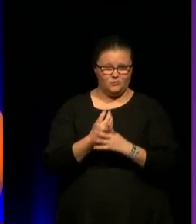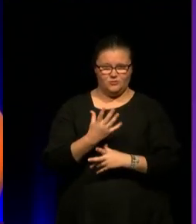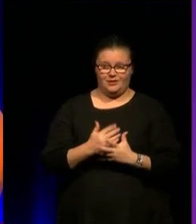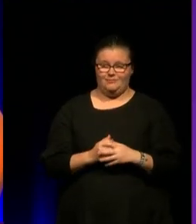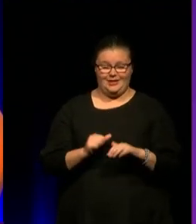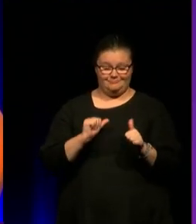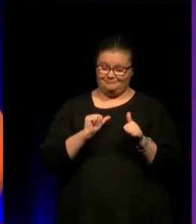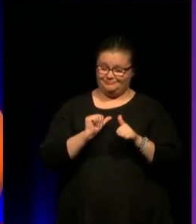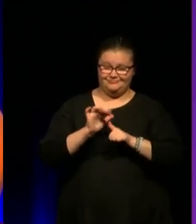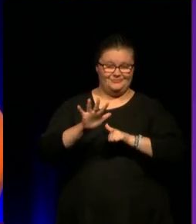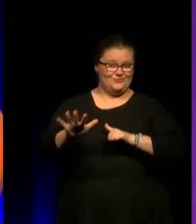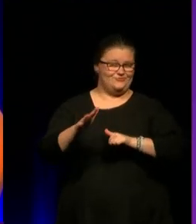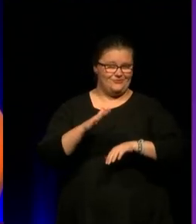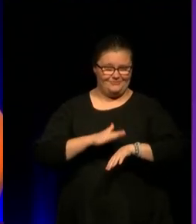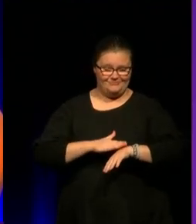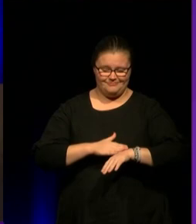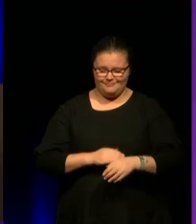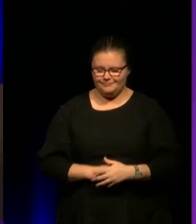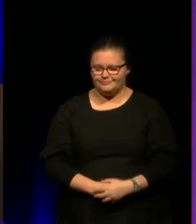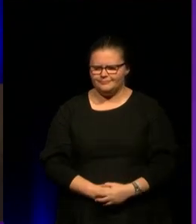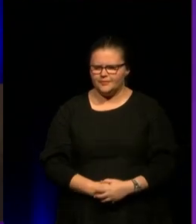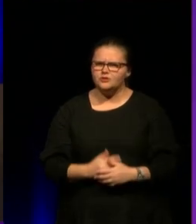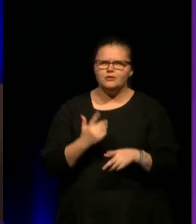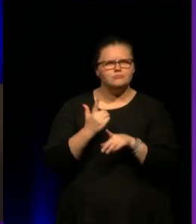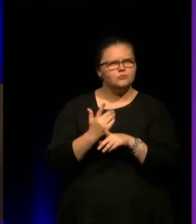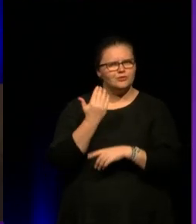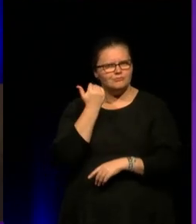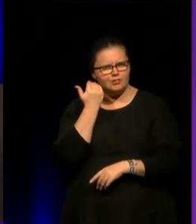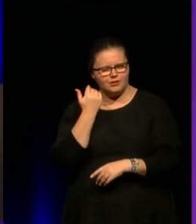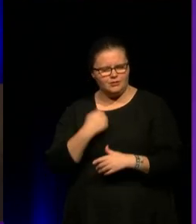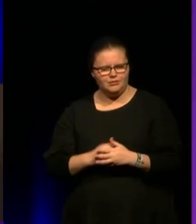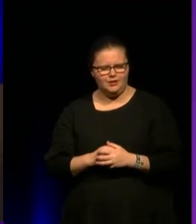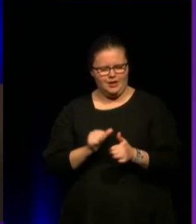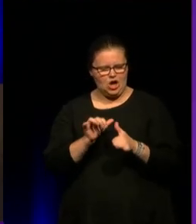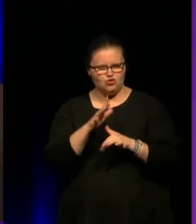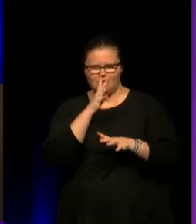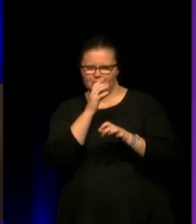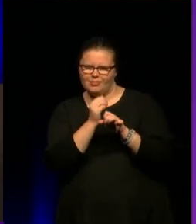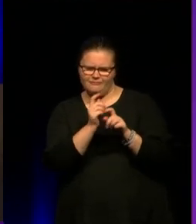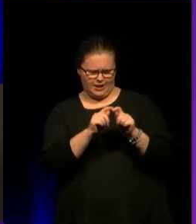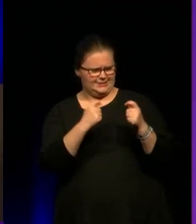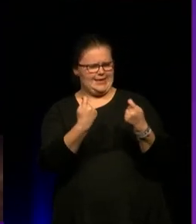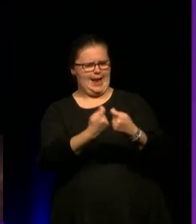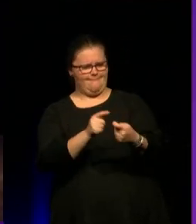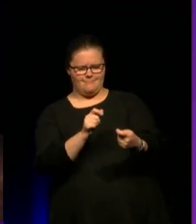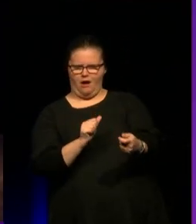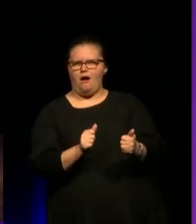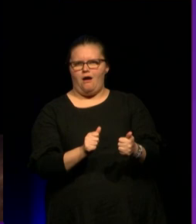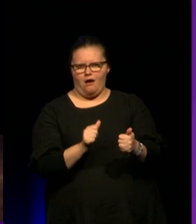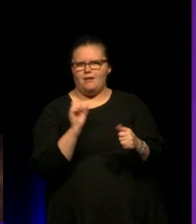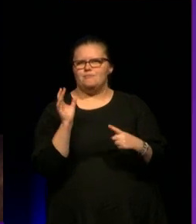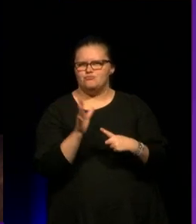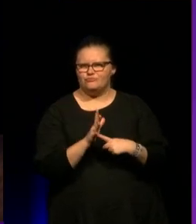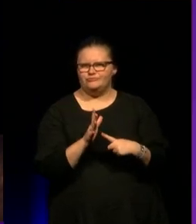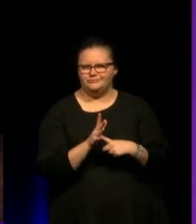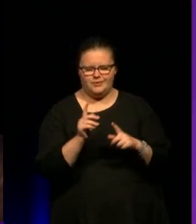It's been a terrific adventure. When we were talking the other day, you're a great believer in the power of teams. You're a great believer in the power of